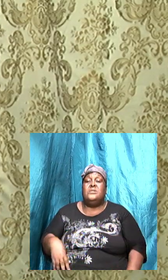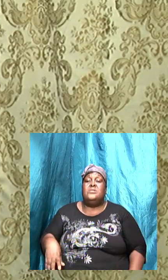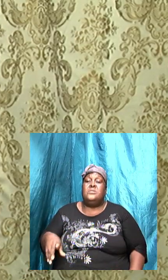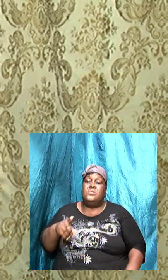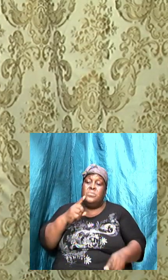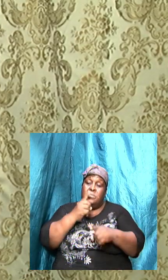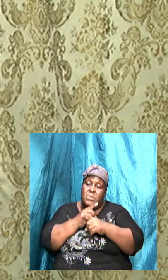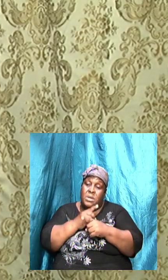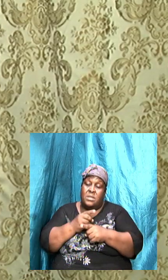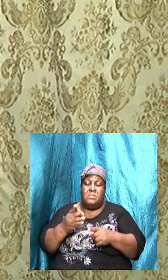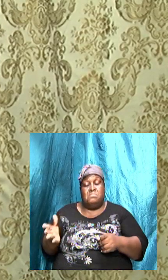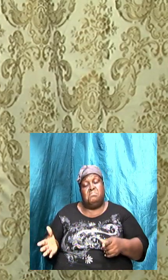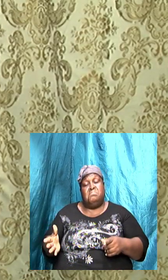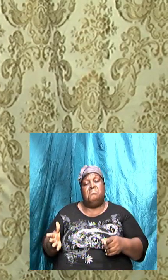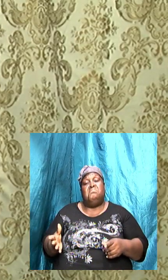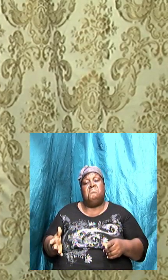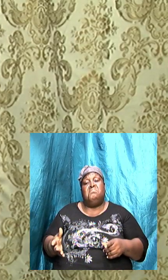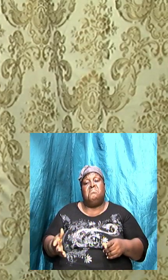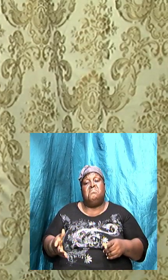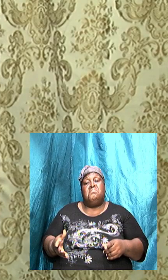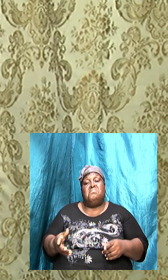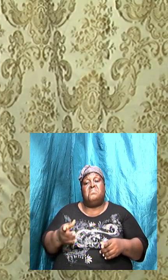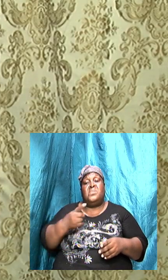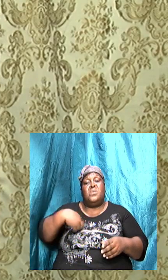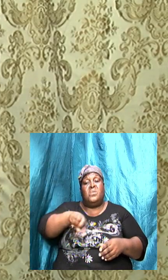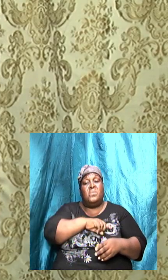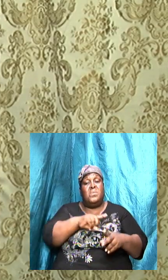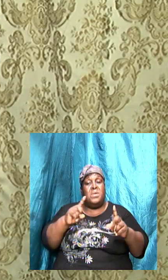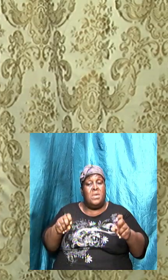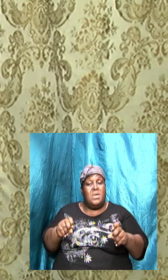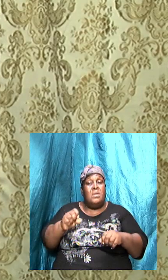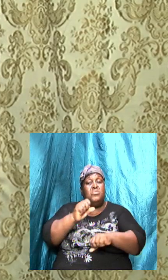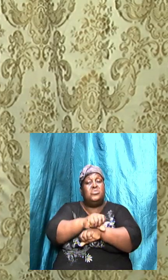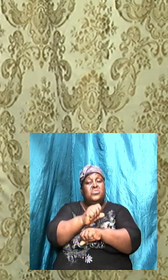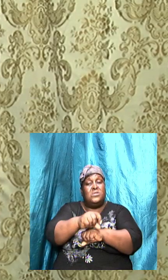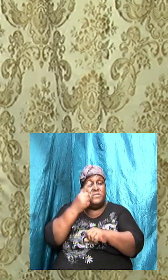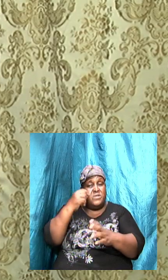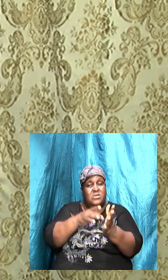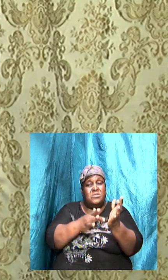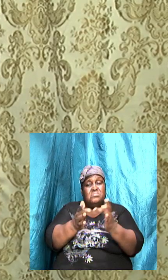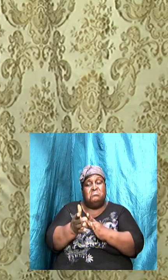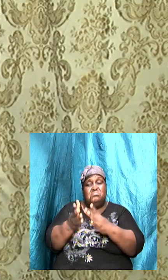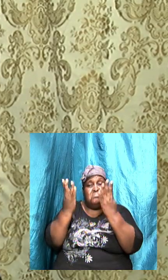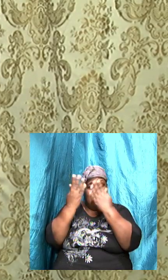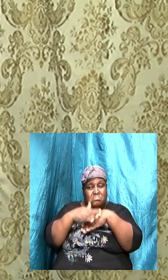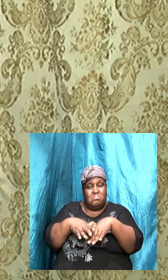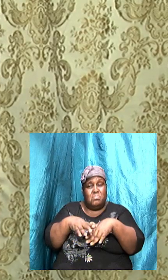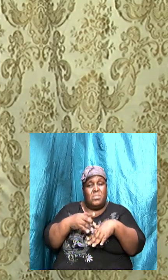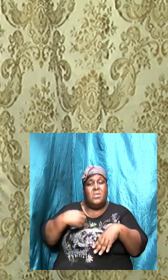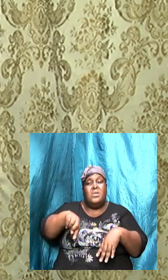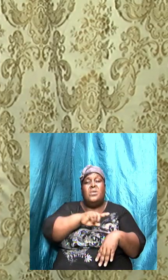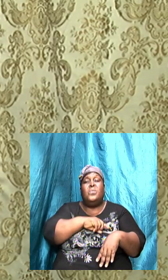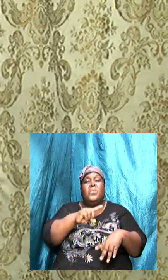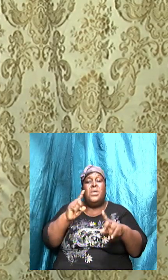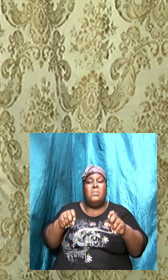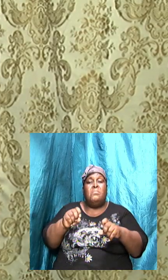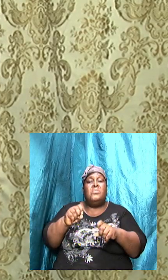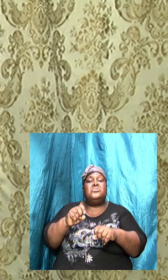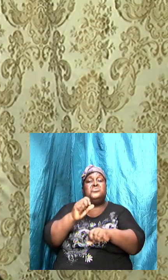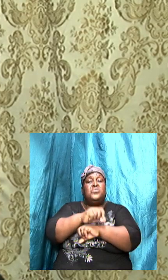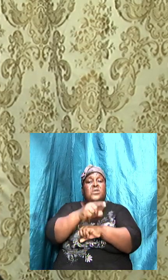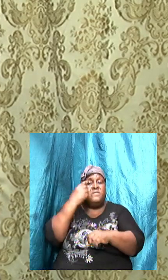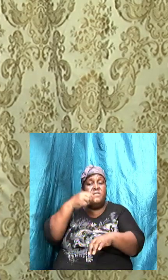sisters, saints of the Most High God, we must work for Jesus till the shadows pass. We must work for the